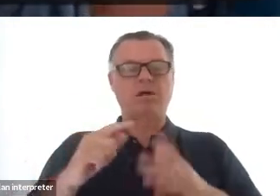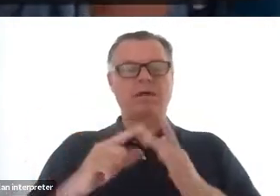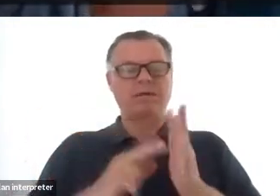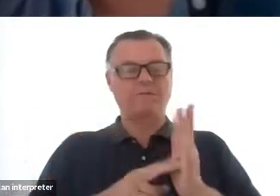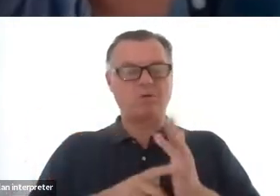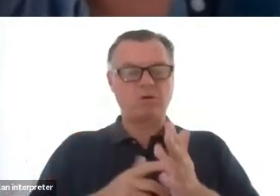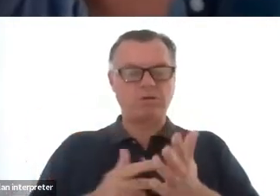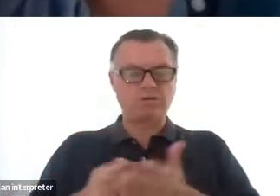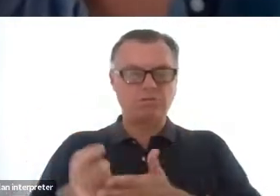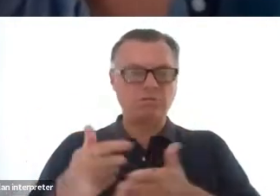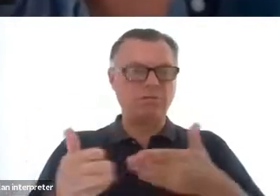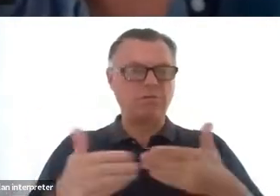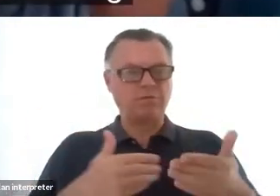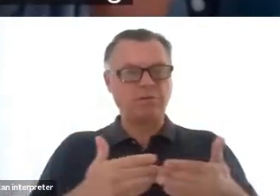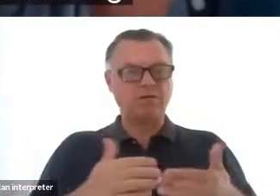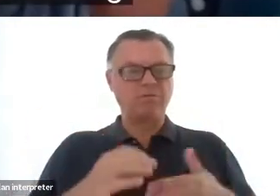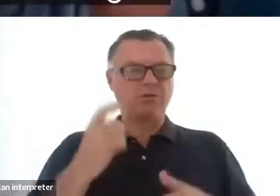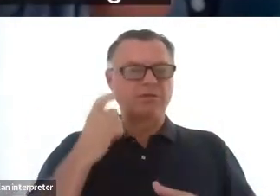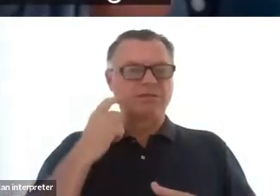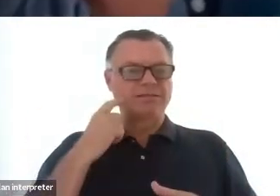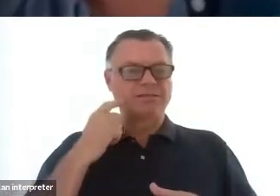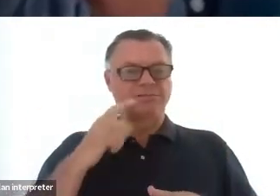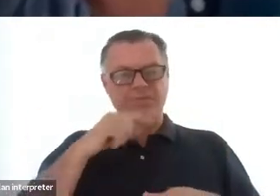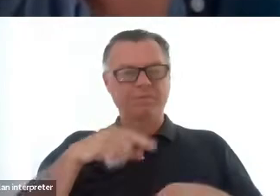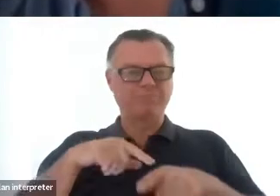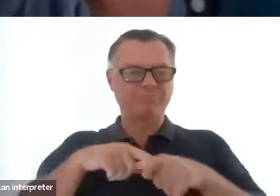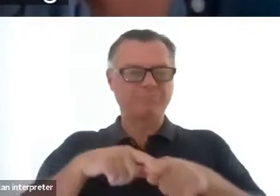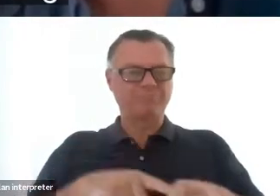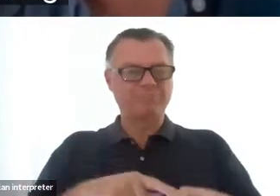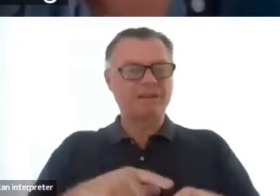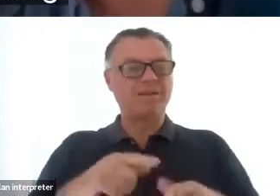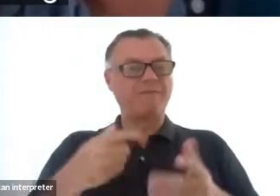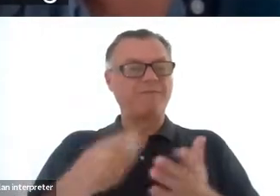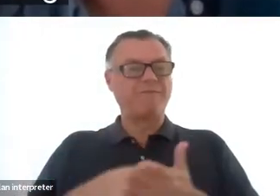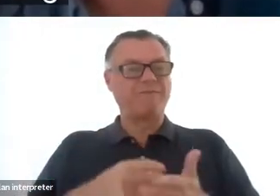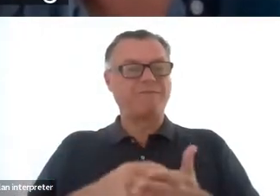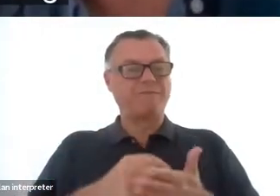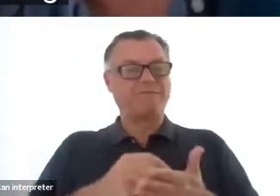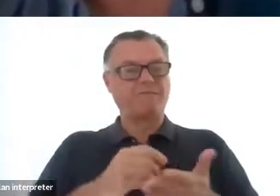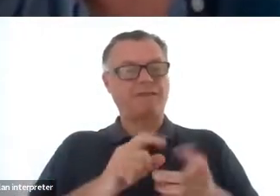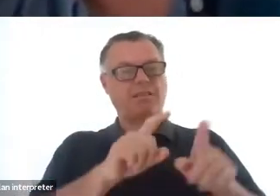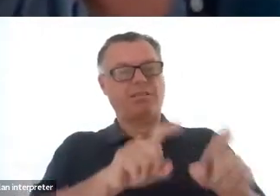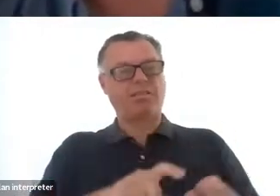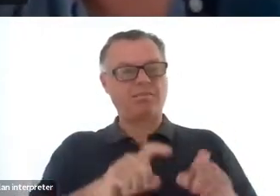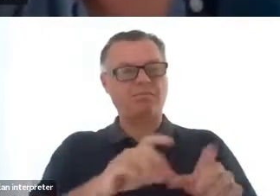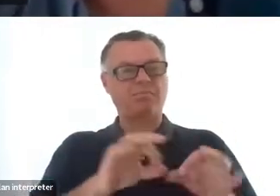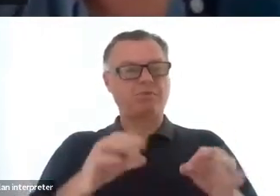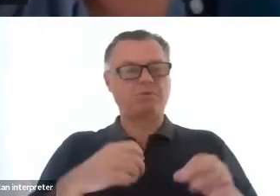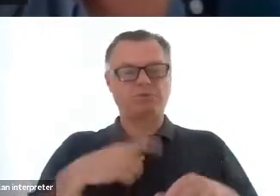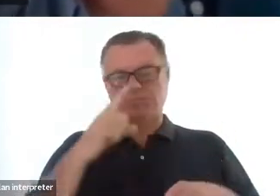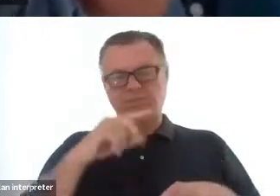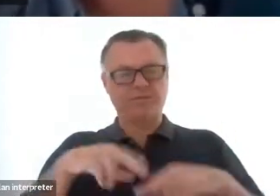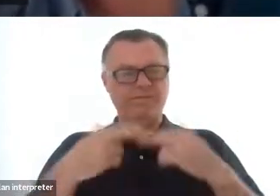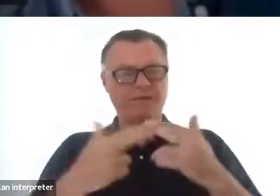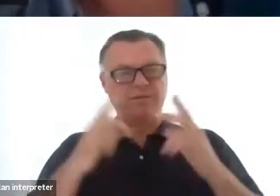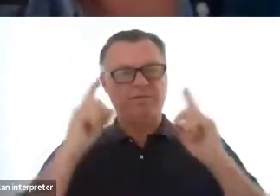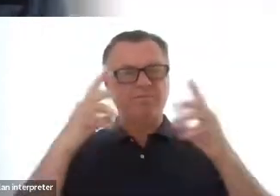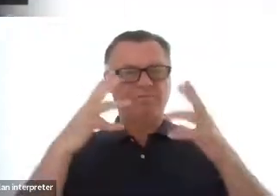Plan reviews difficult and often leading to underutilized funding or poor outcomes.